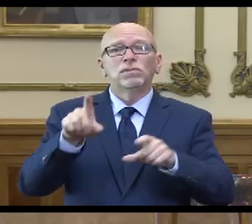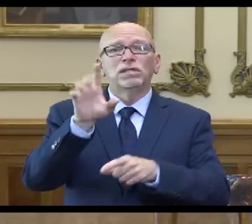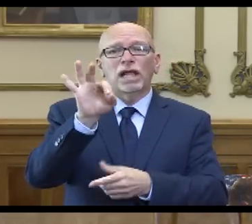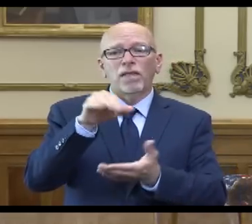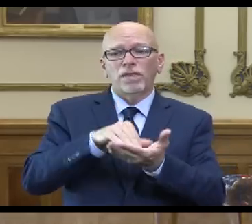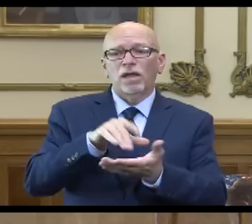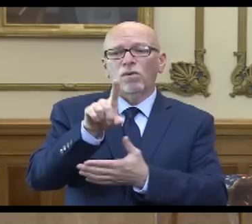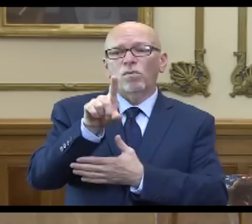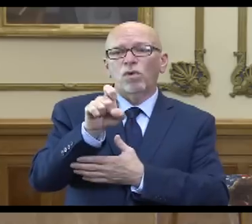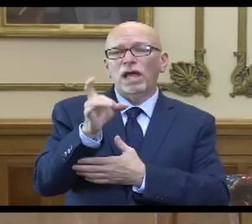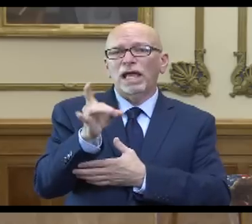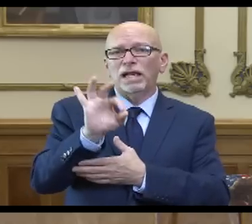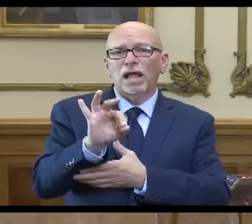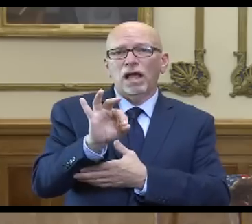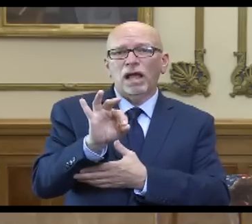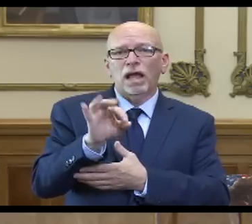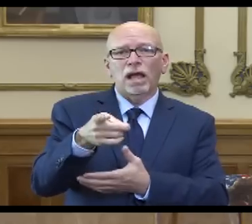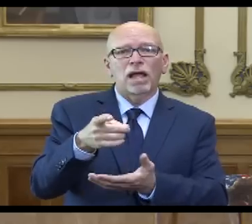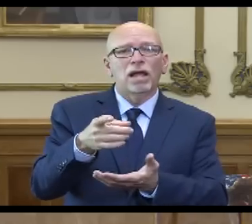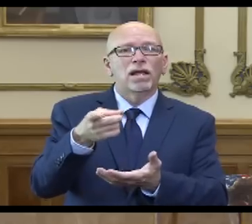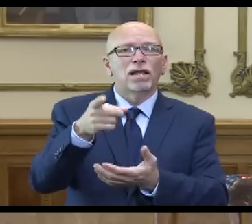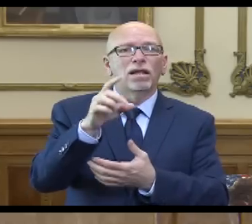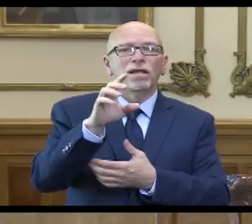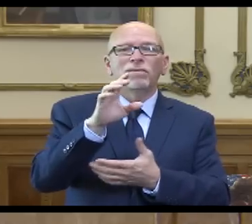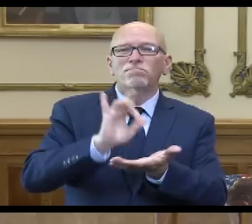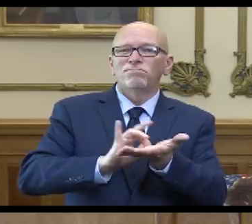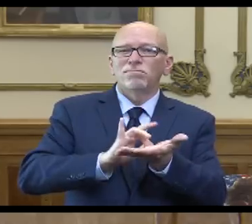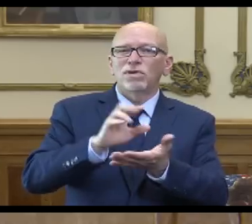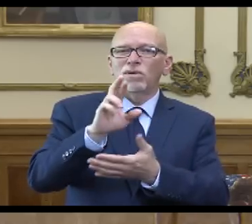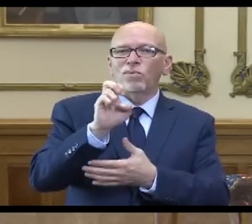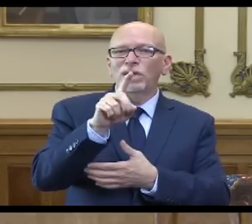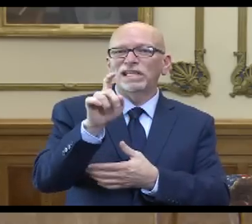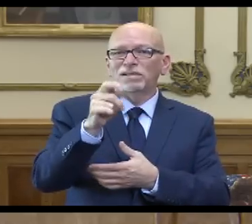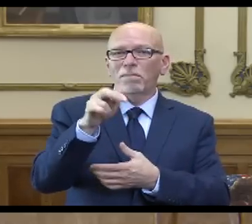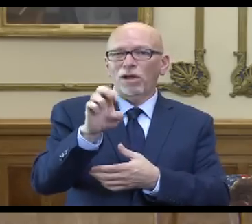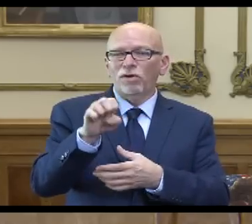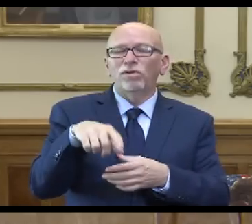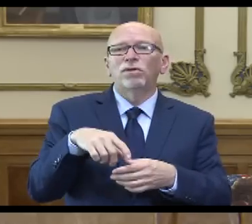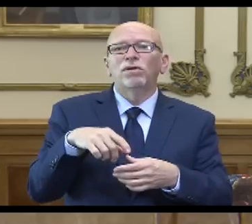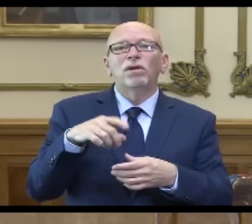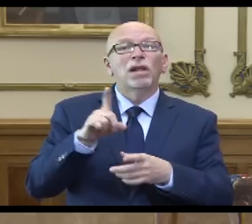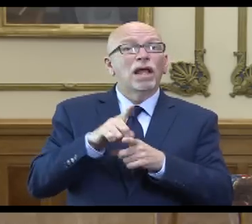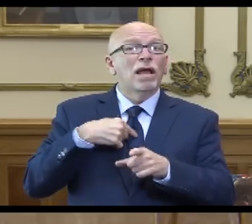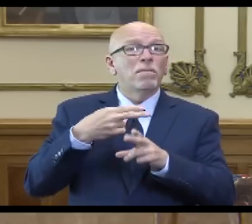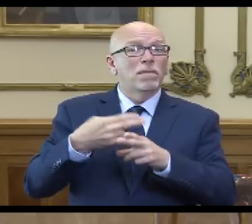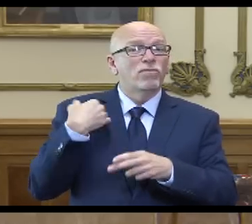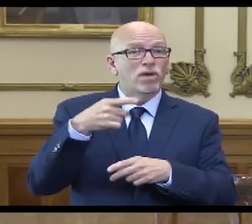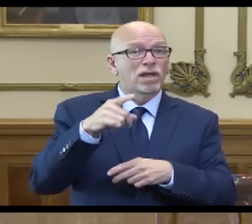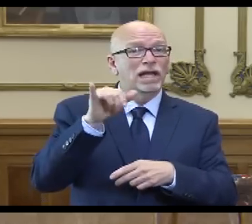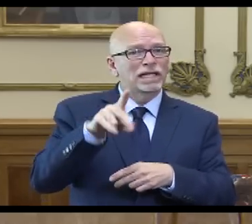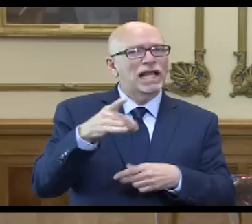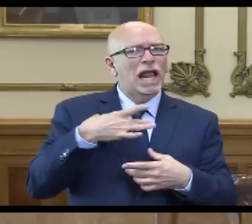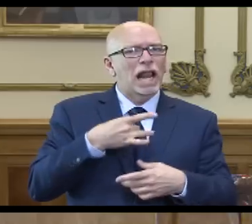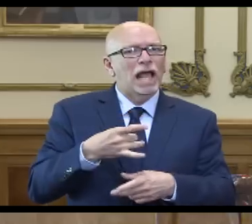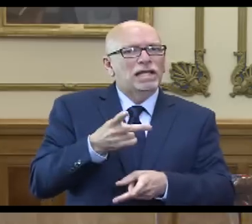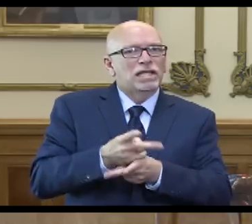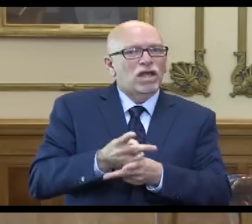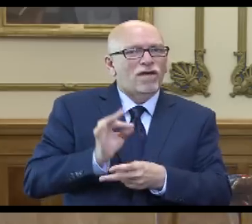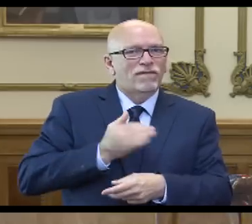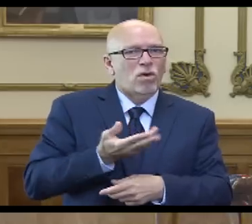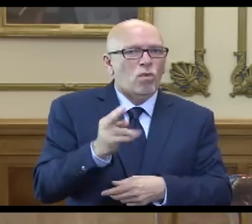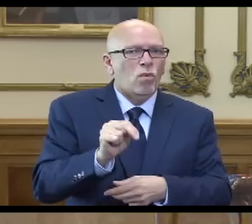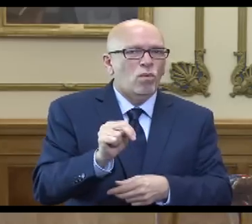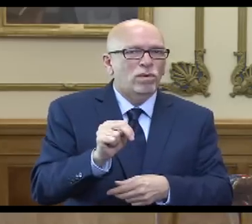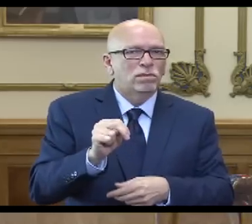9,189 vials of remdesivir. As I've said before, Indiana likes to be able to take care of our